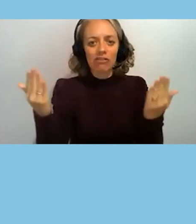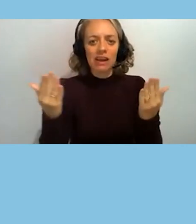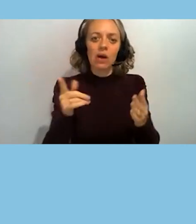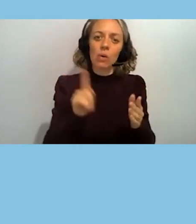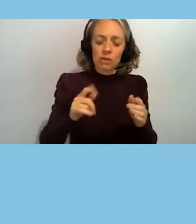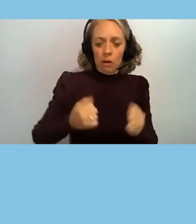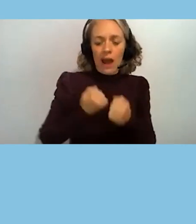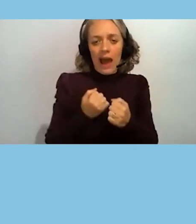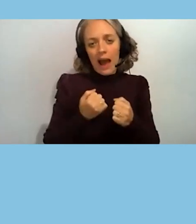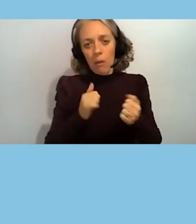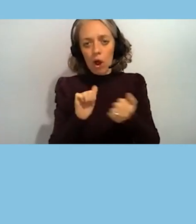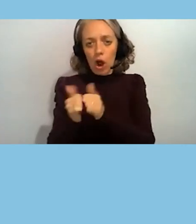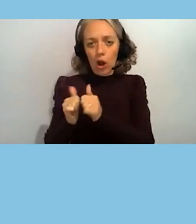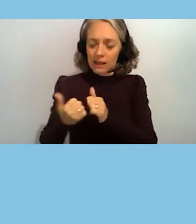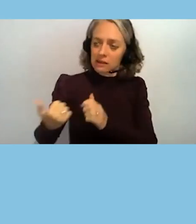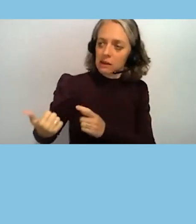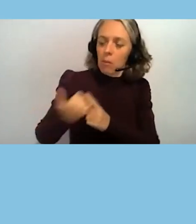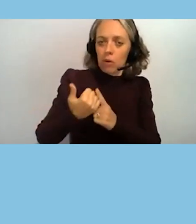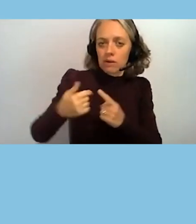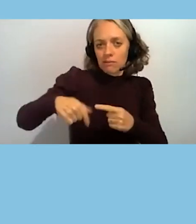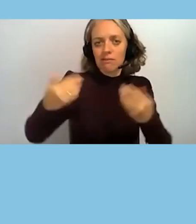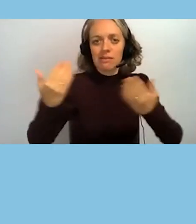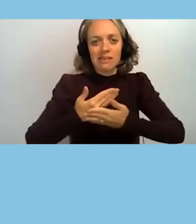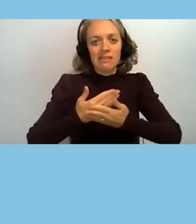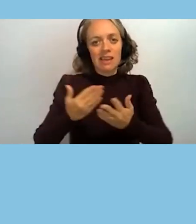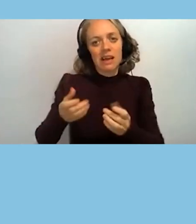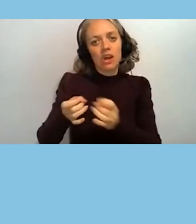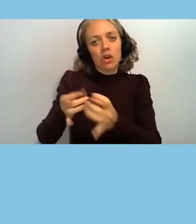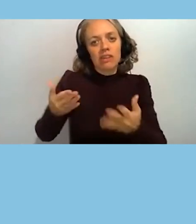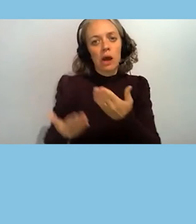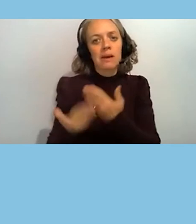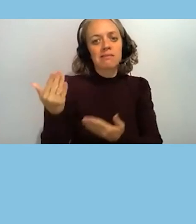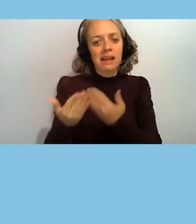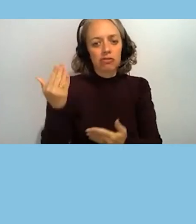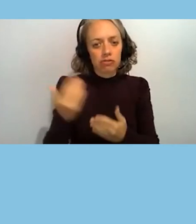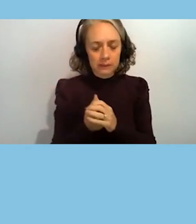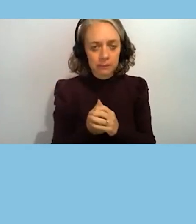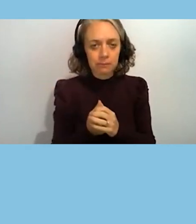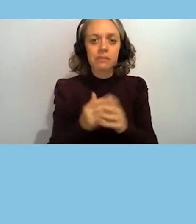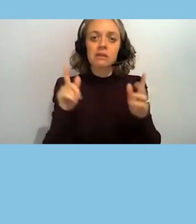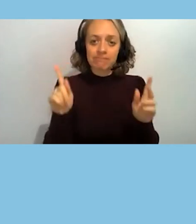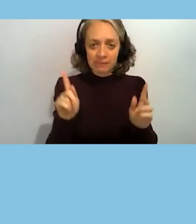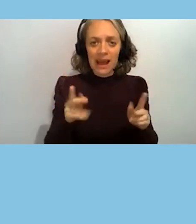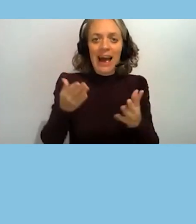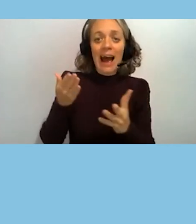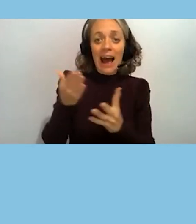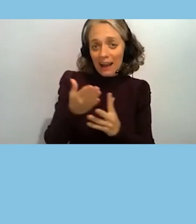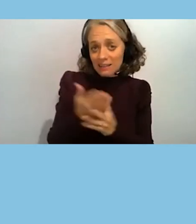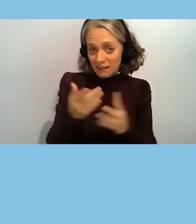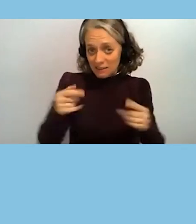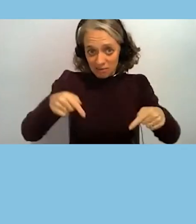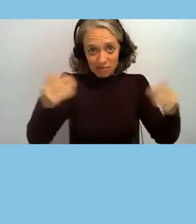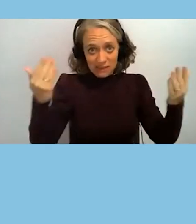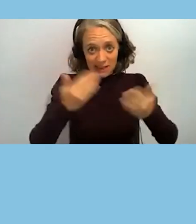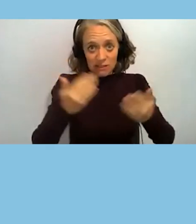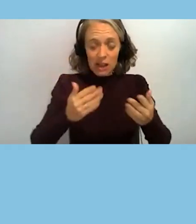are supporting us this evening at Nottingham Contemporary. So just a quick note on access for the evening. All of the